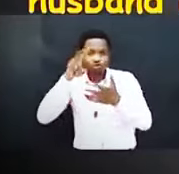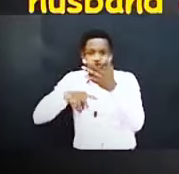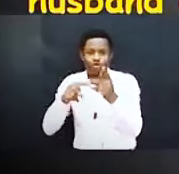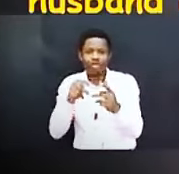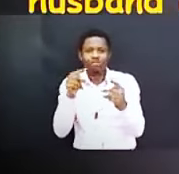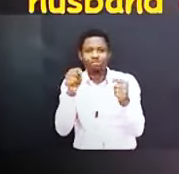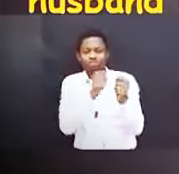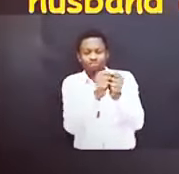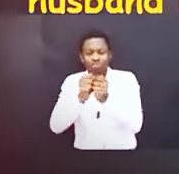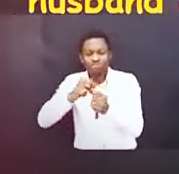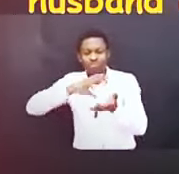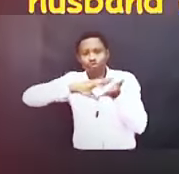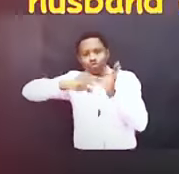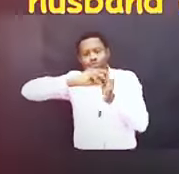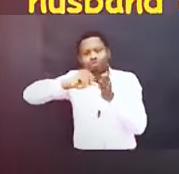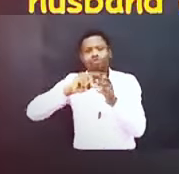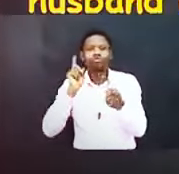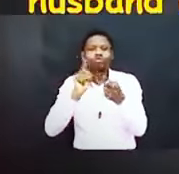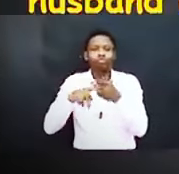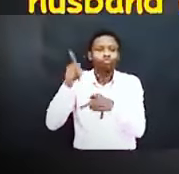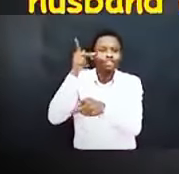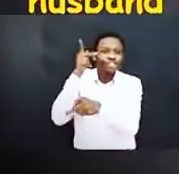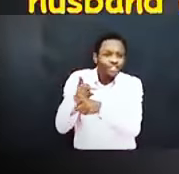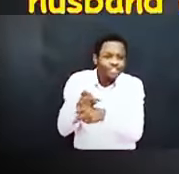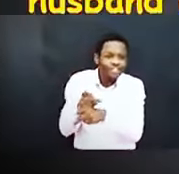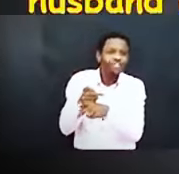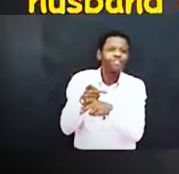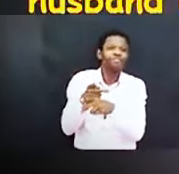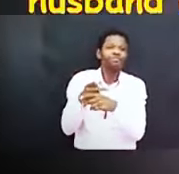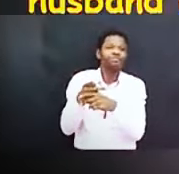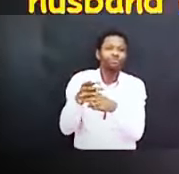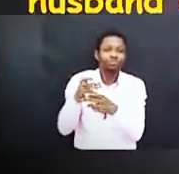go. To keep conjugal